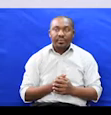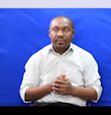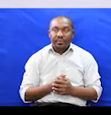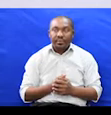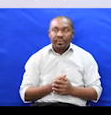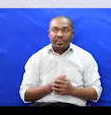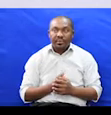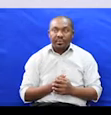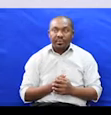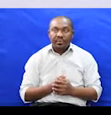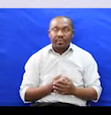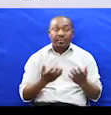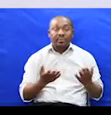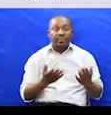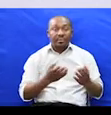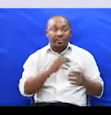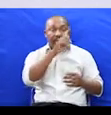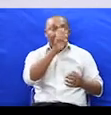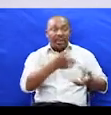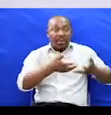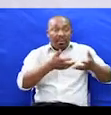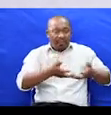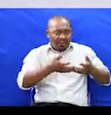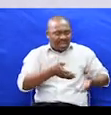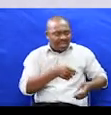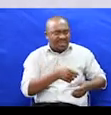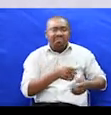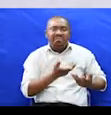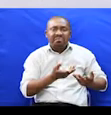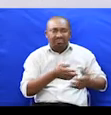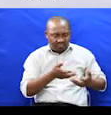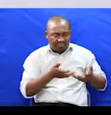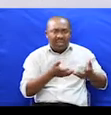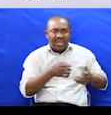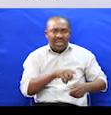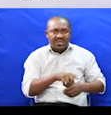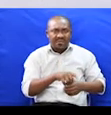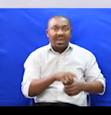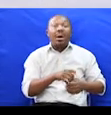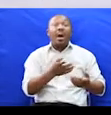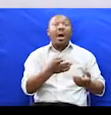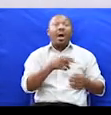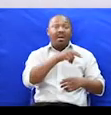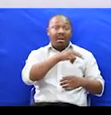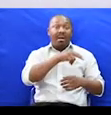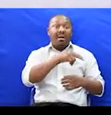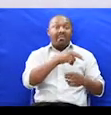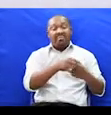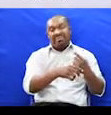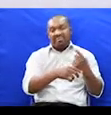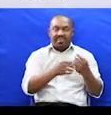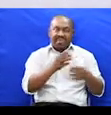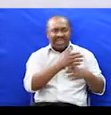Within the nucleus. And what about the mass of this particle? Its mass is about